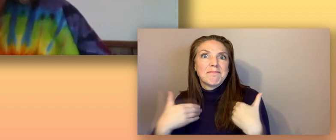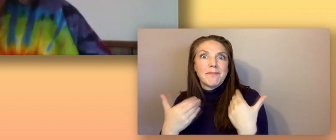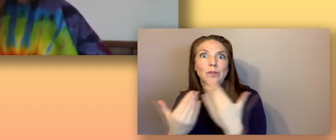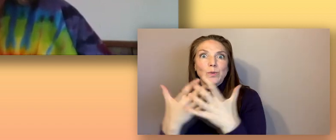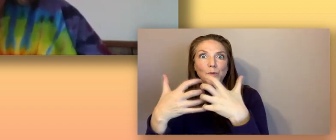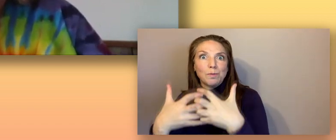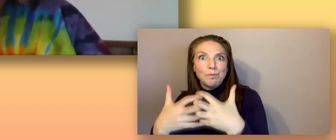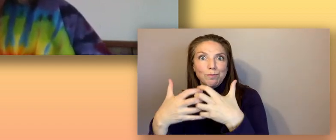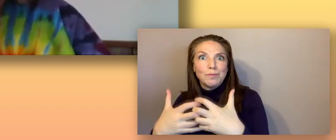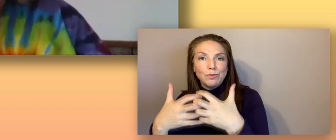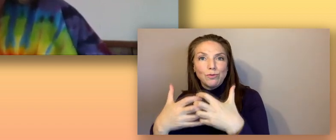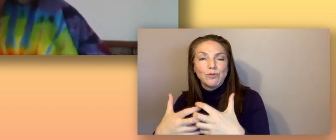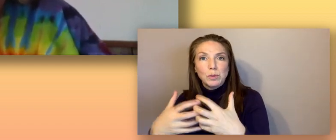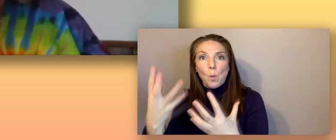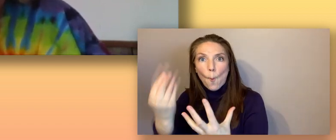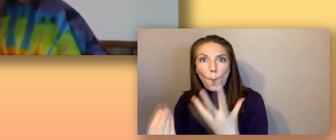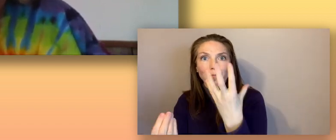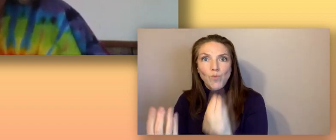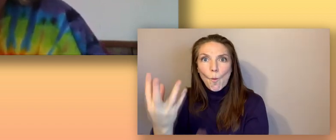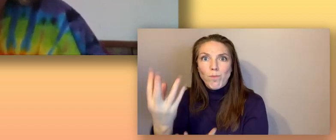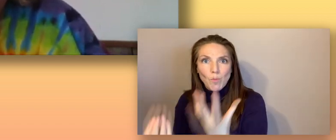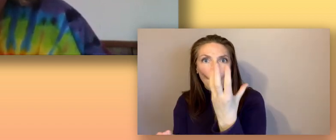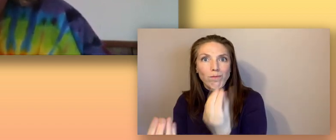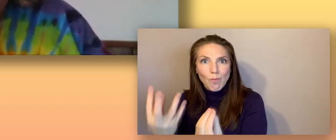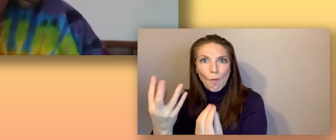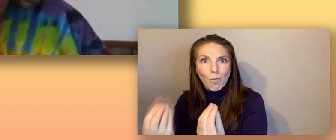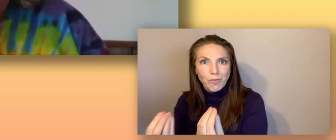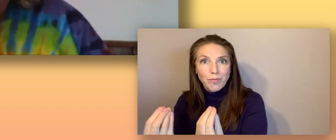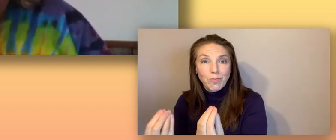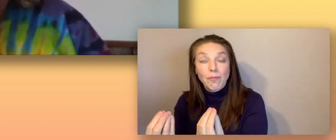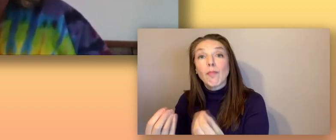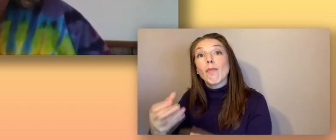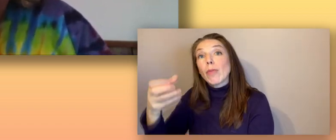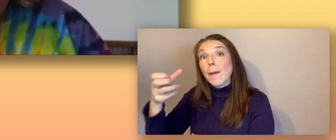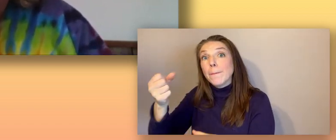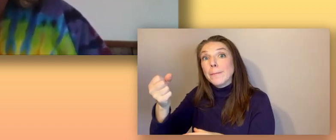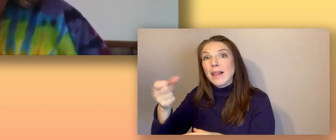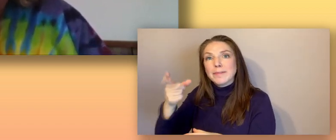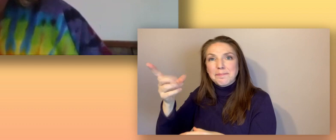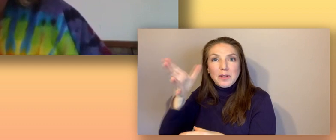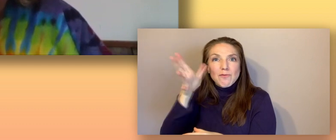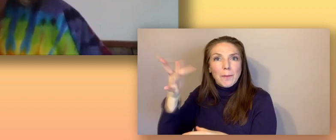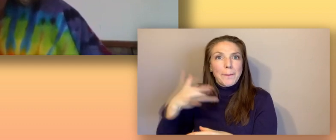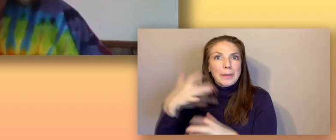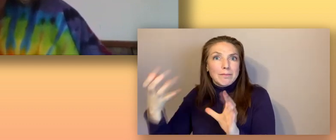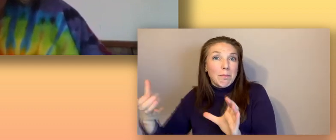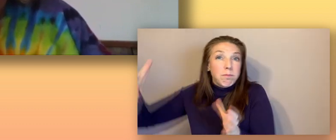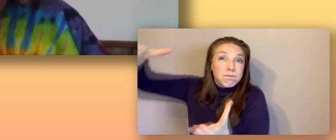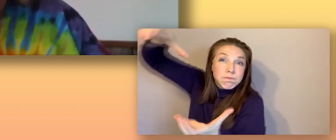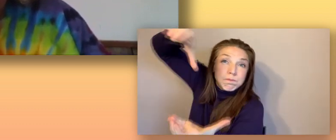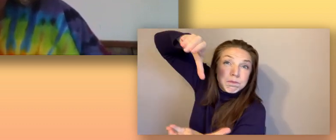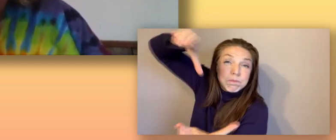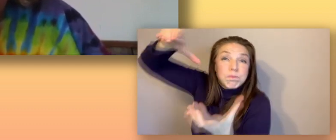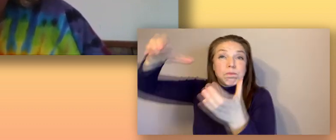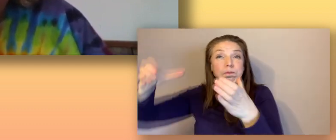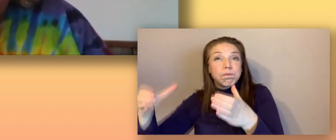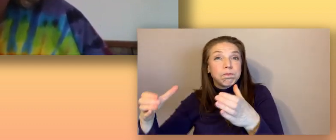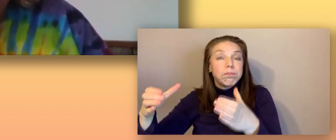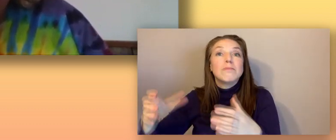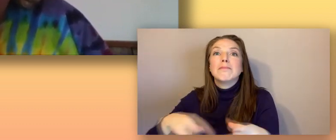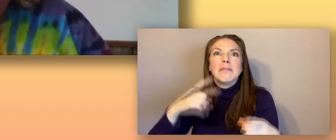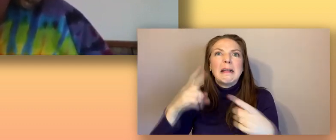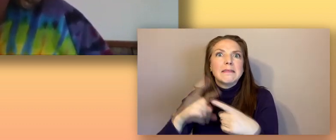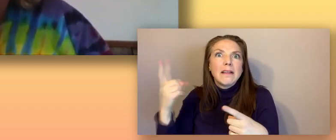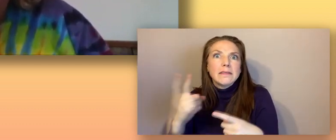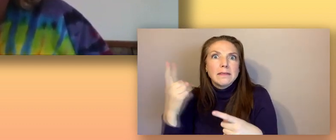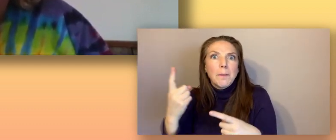the milk into these big, heavy cans with lids, and then the milk hauler would come every day and pick up the big cans. But that was